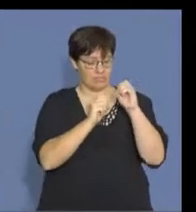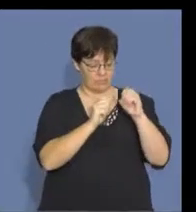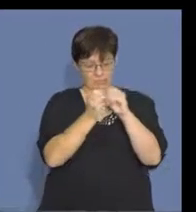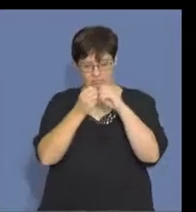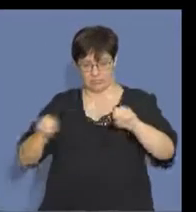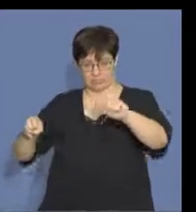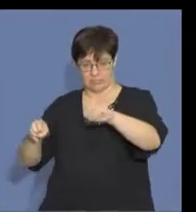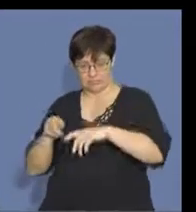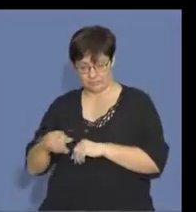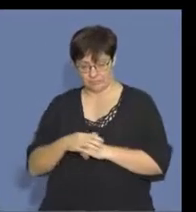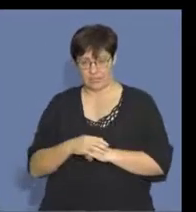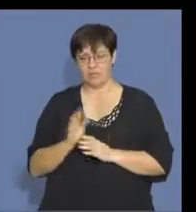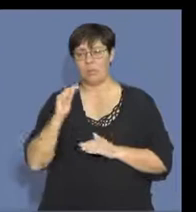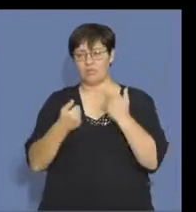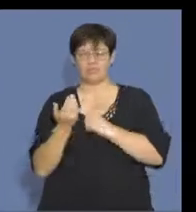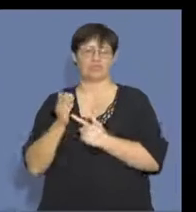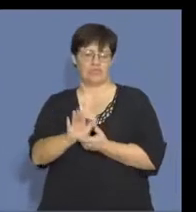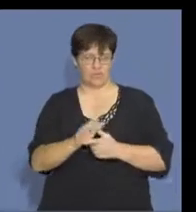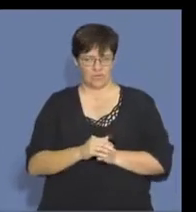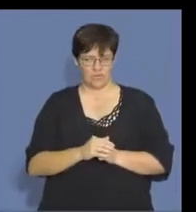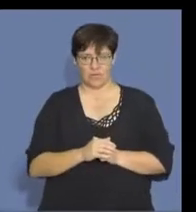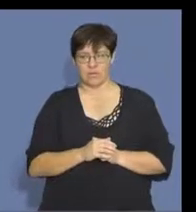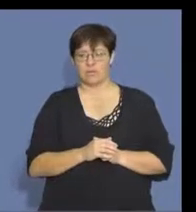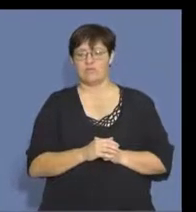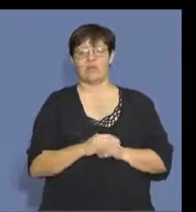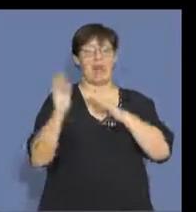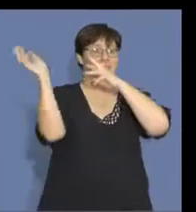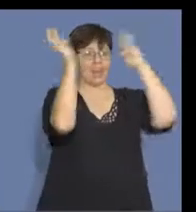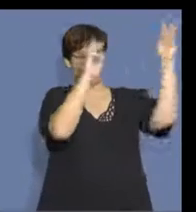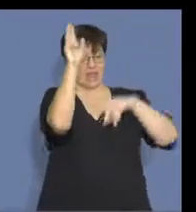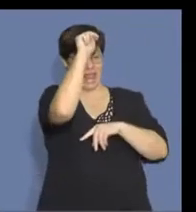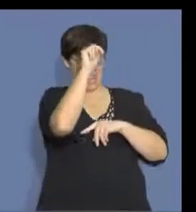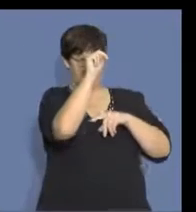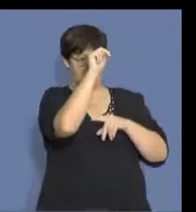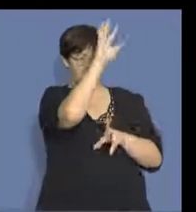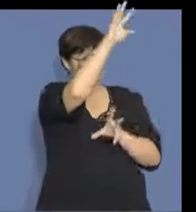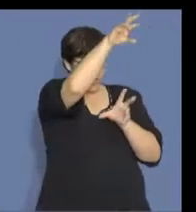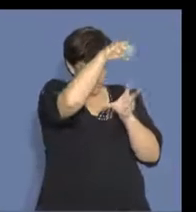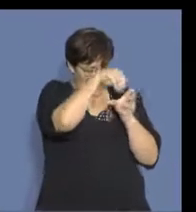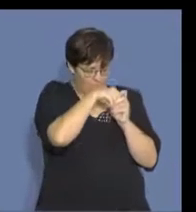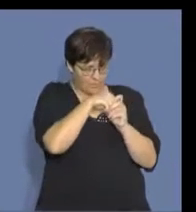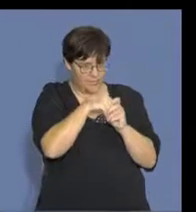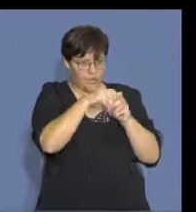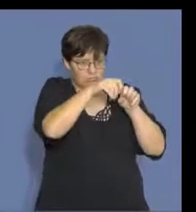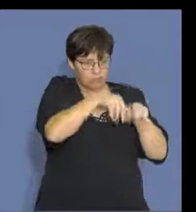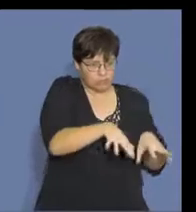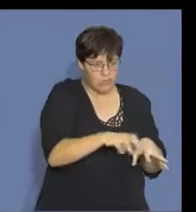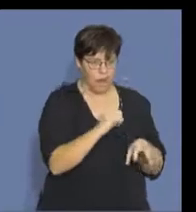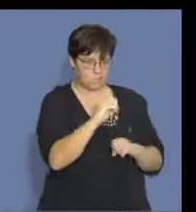Again, that process can be illustrated here where we talk of atmospheric nitrogen being used by these root